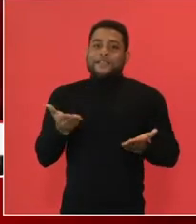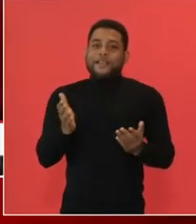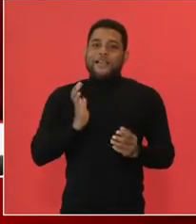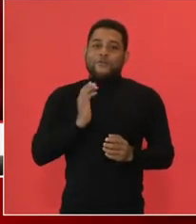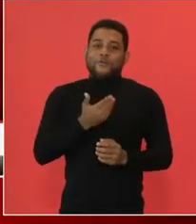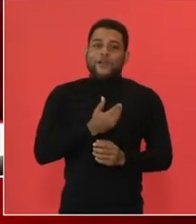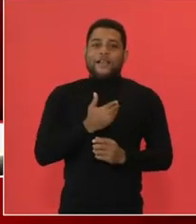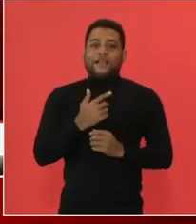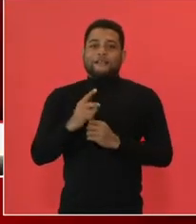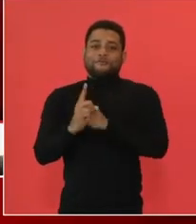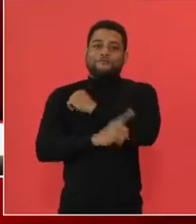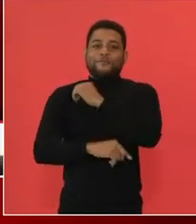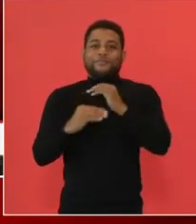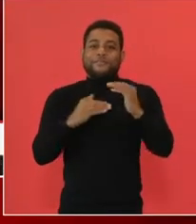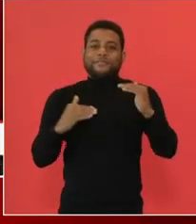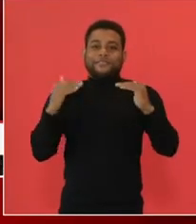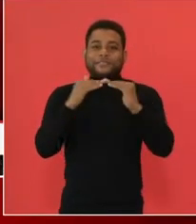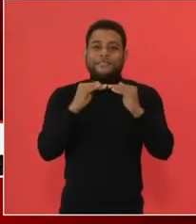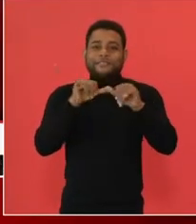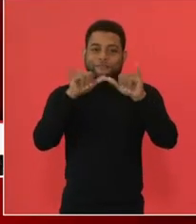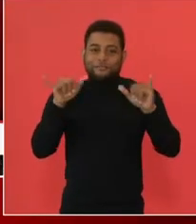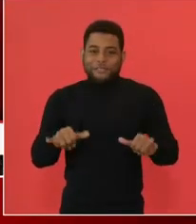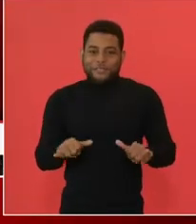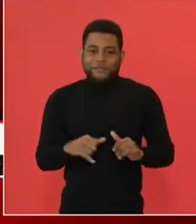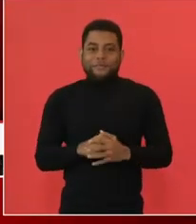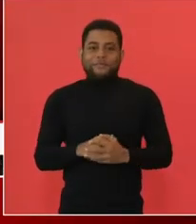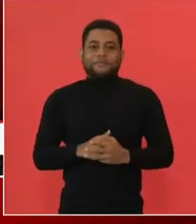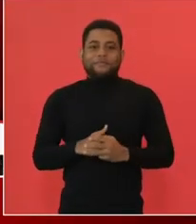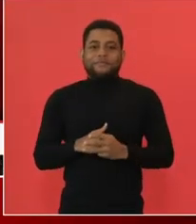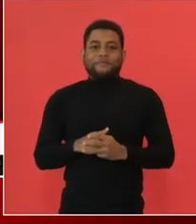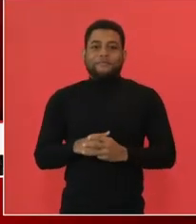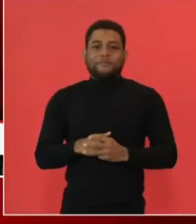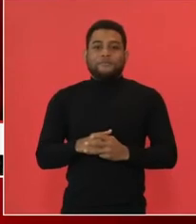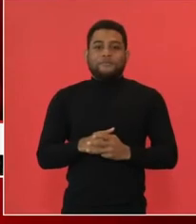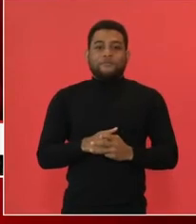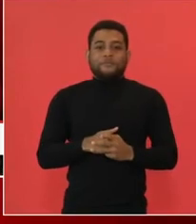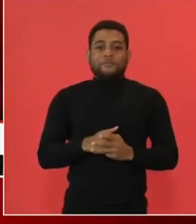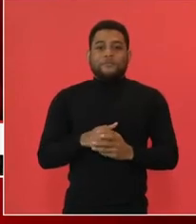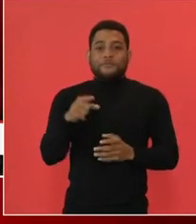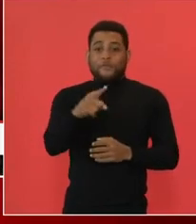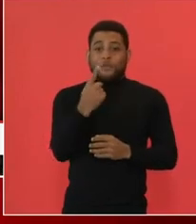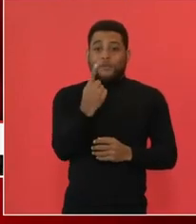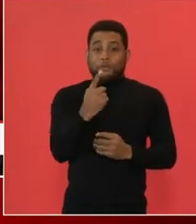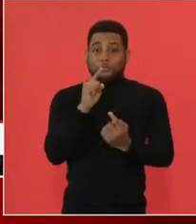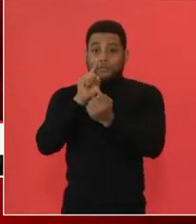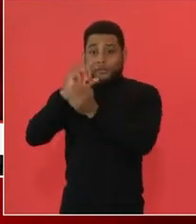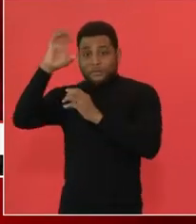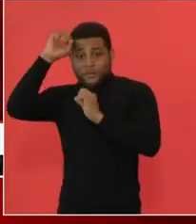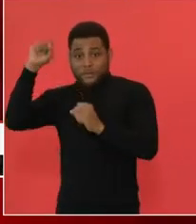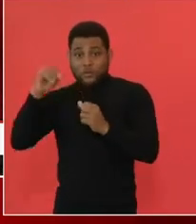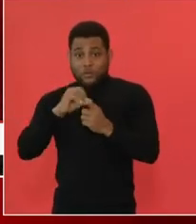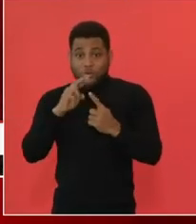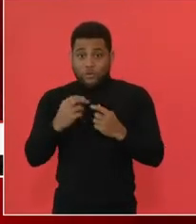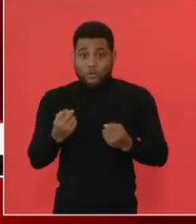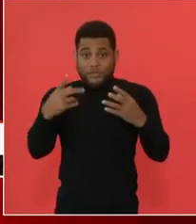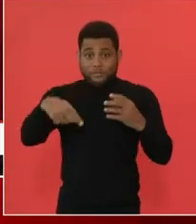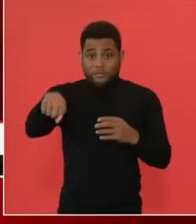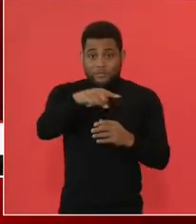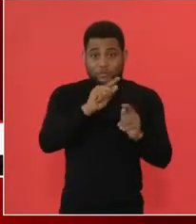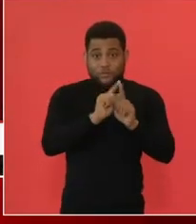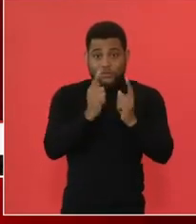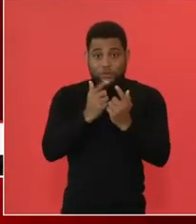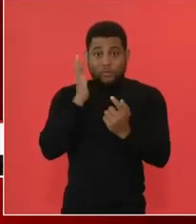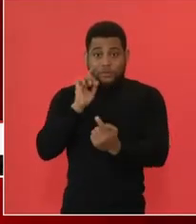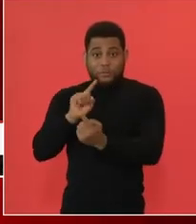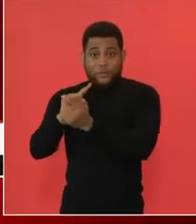of what I'll discuss. Is it just you, Mayor, or is it several mayors? Or I believe that there are several elected officials and several